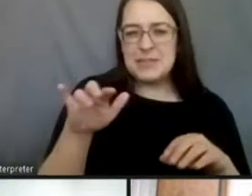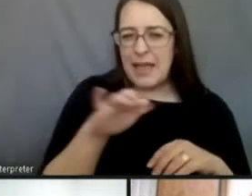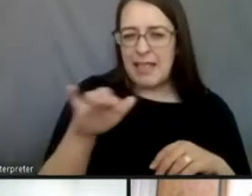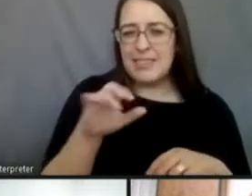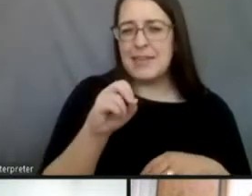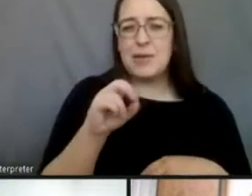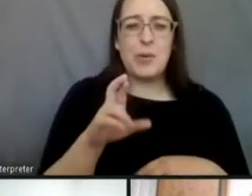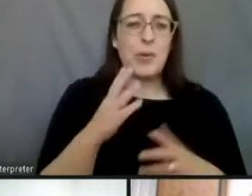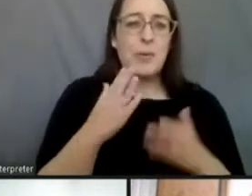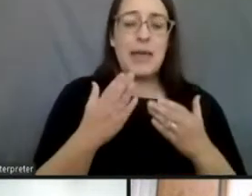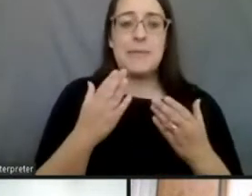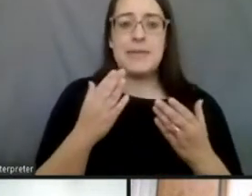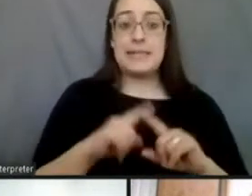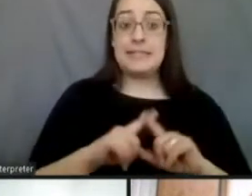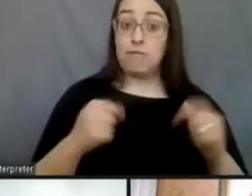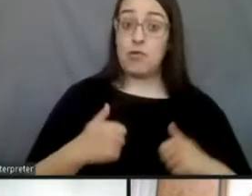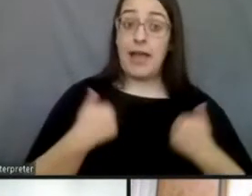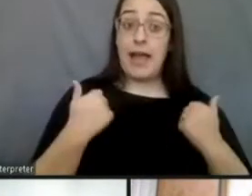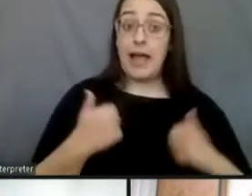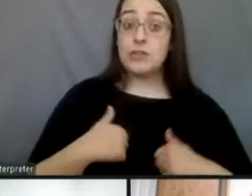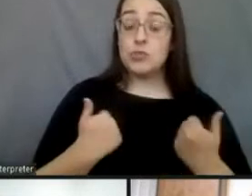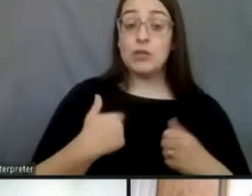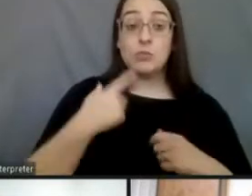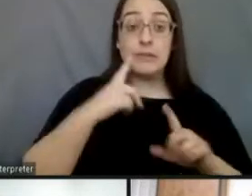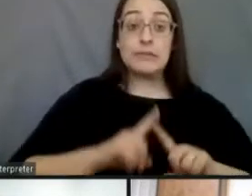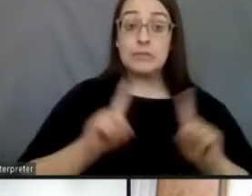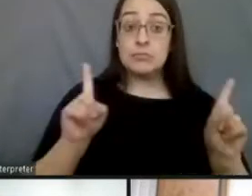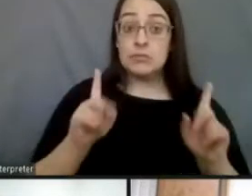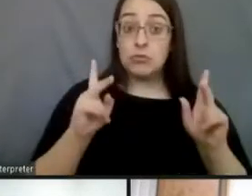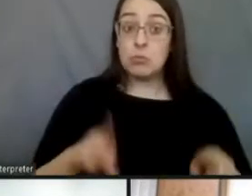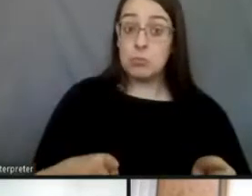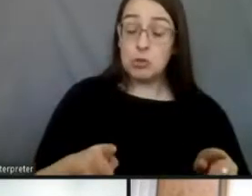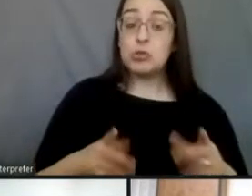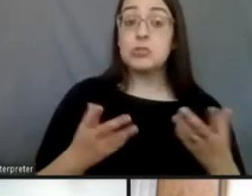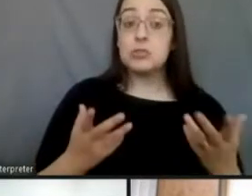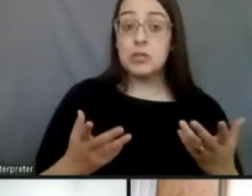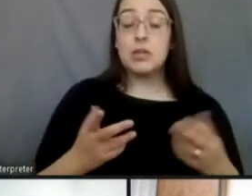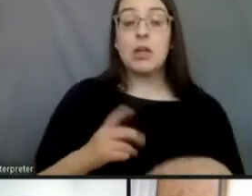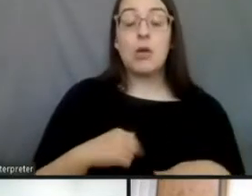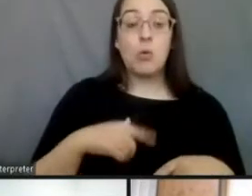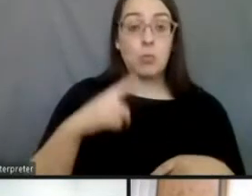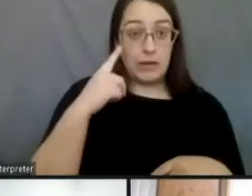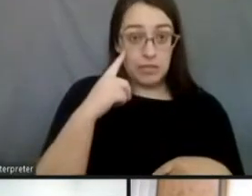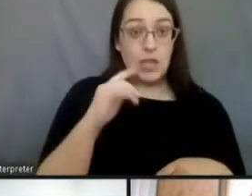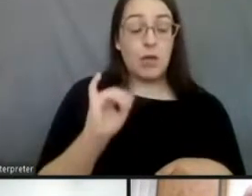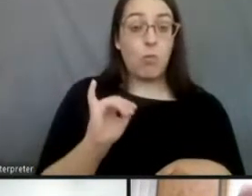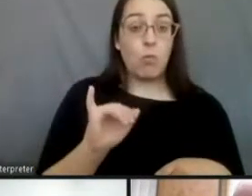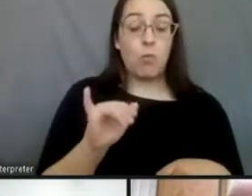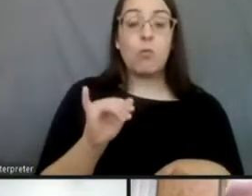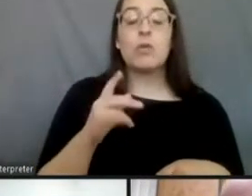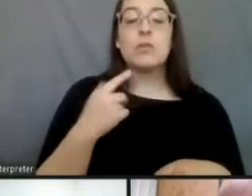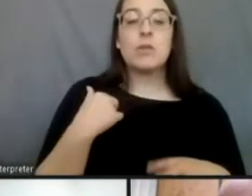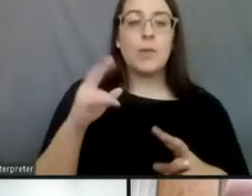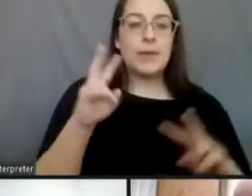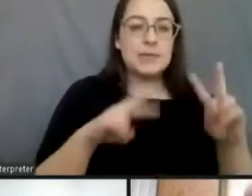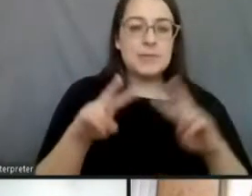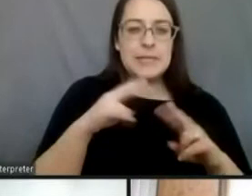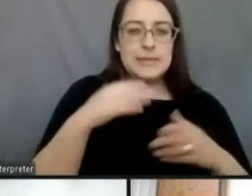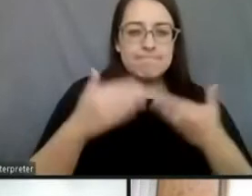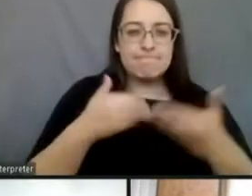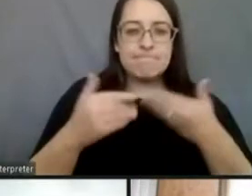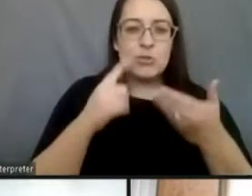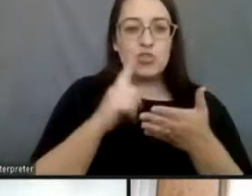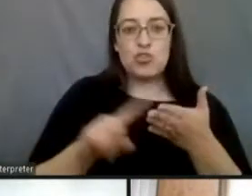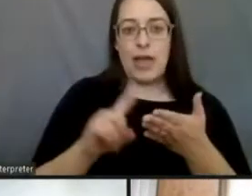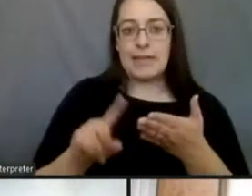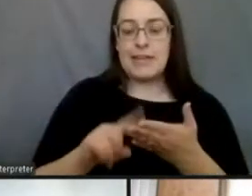has a different address or some different variable in their demographic information. And so as we're moving through and doing quality assurance